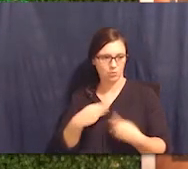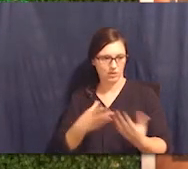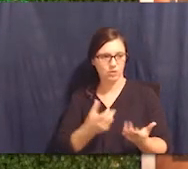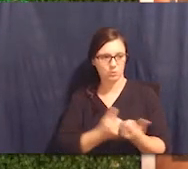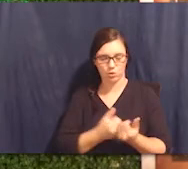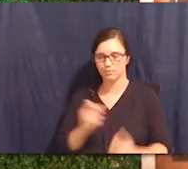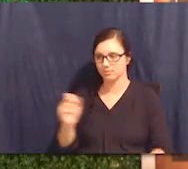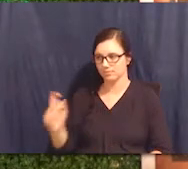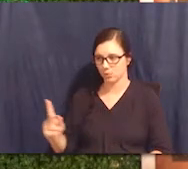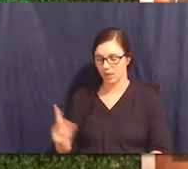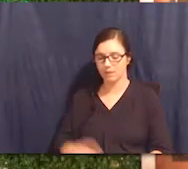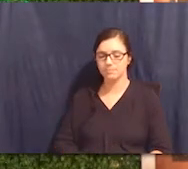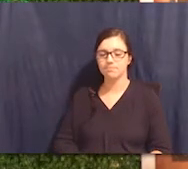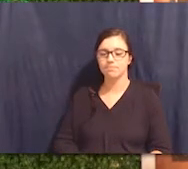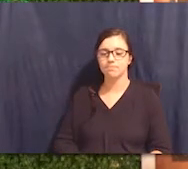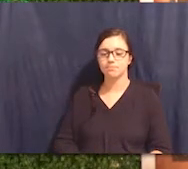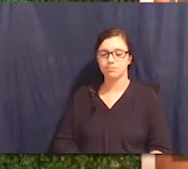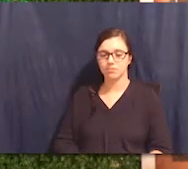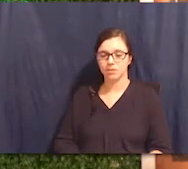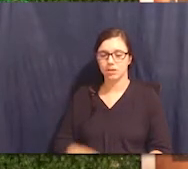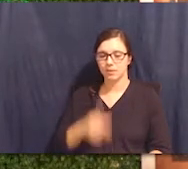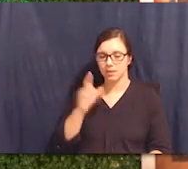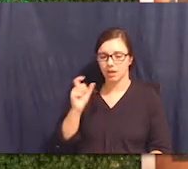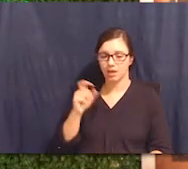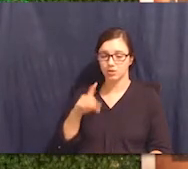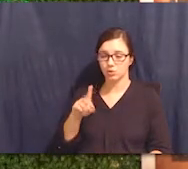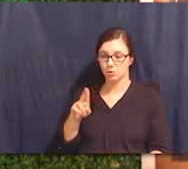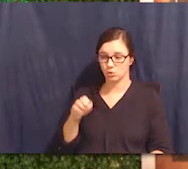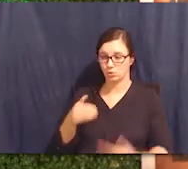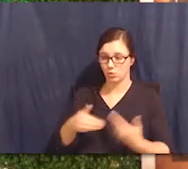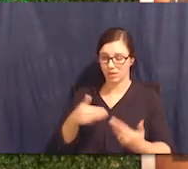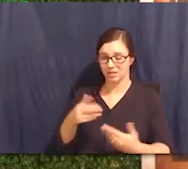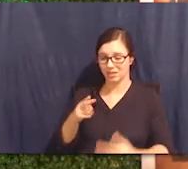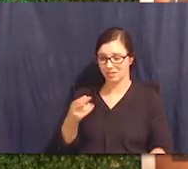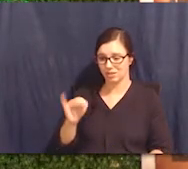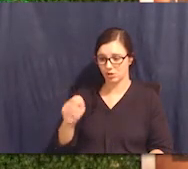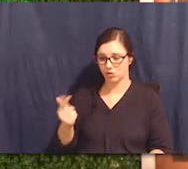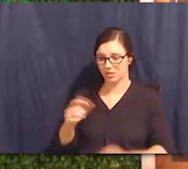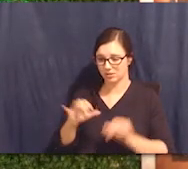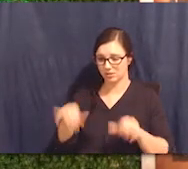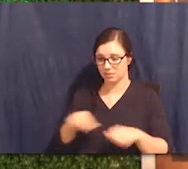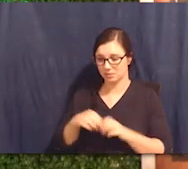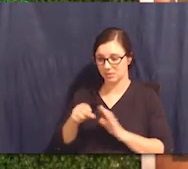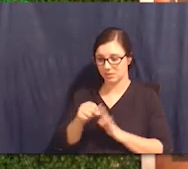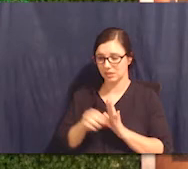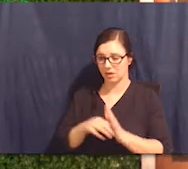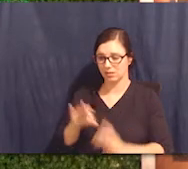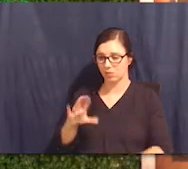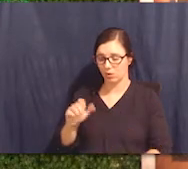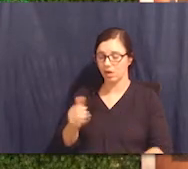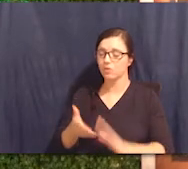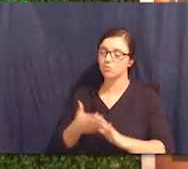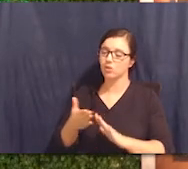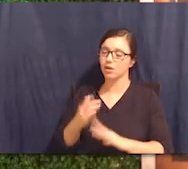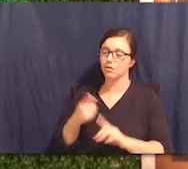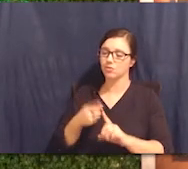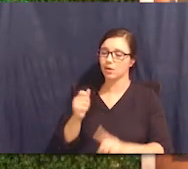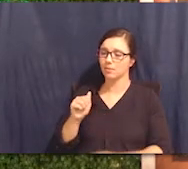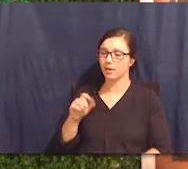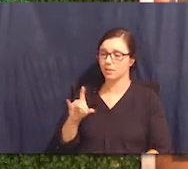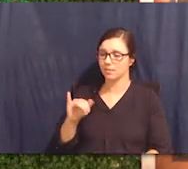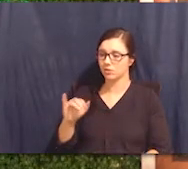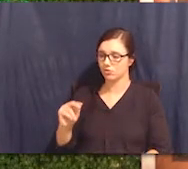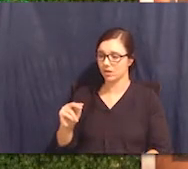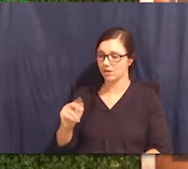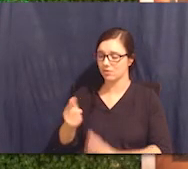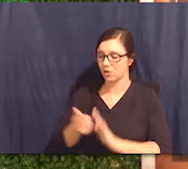area. Okay. Since the due process hearing system in the state of Florida is run by the